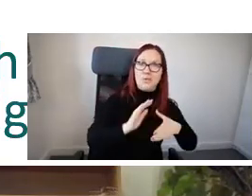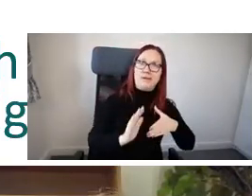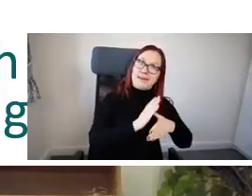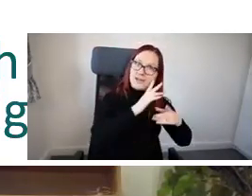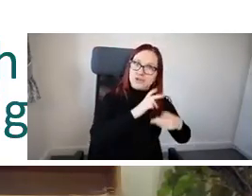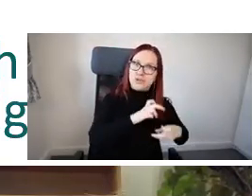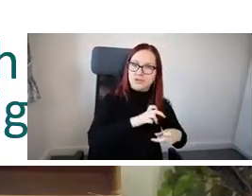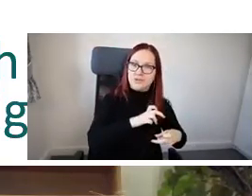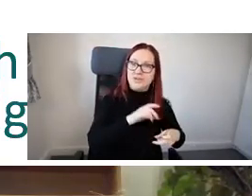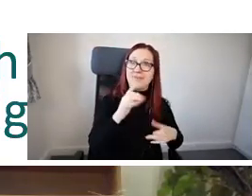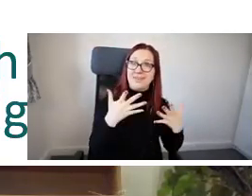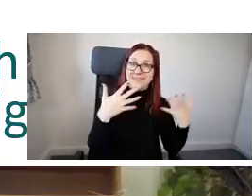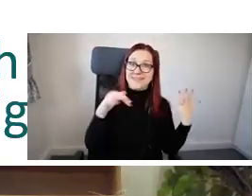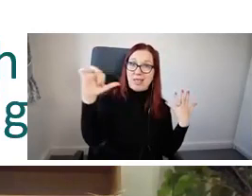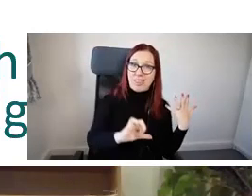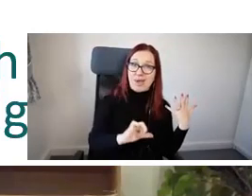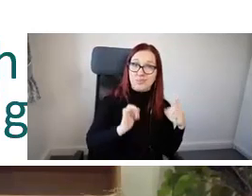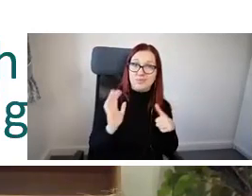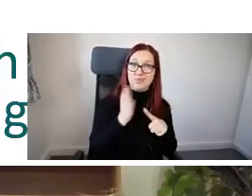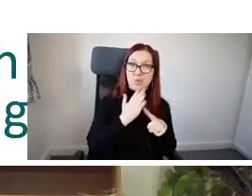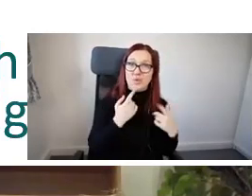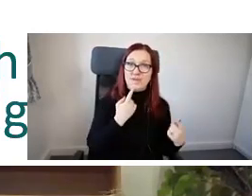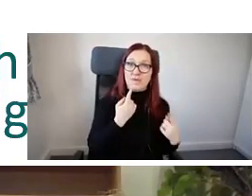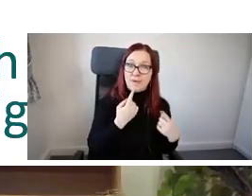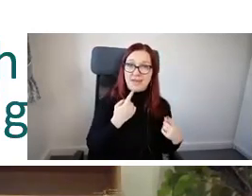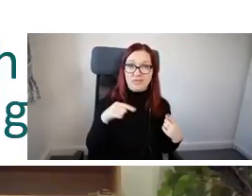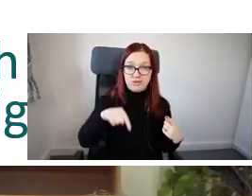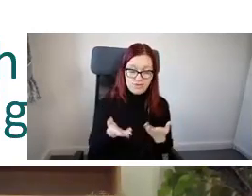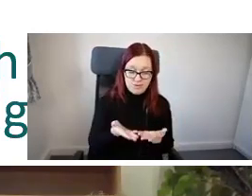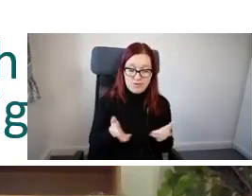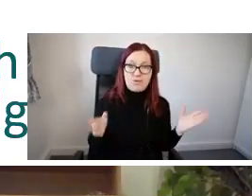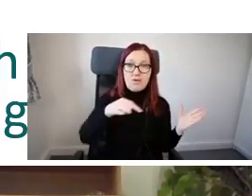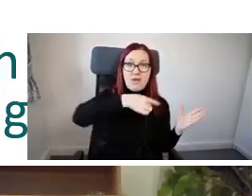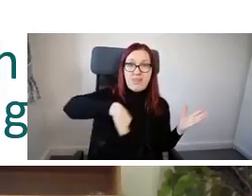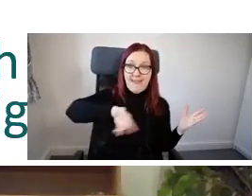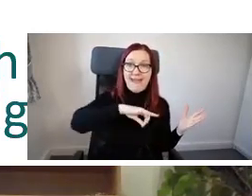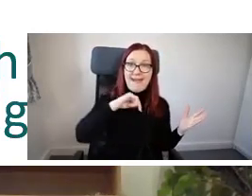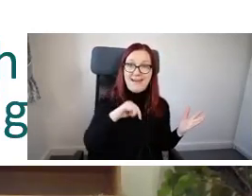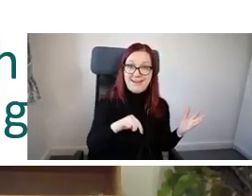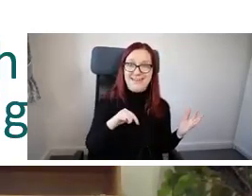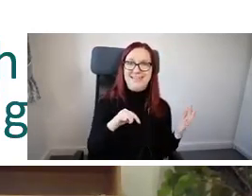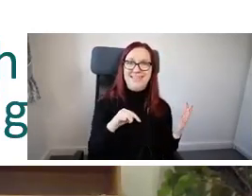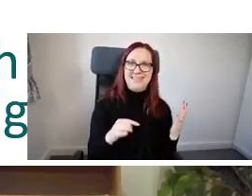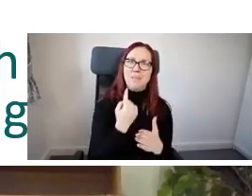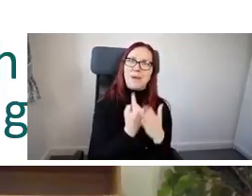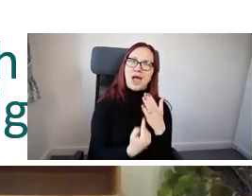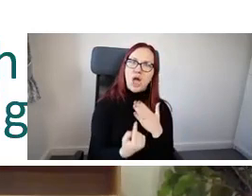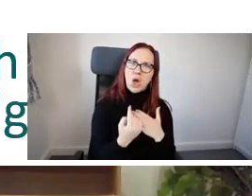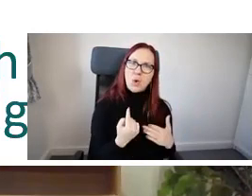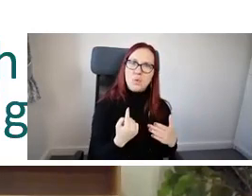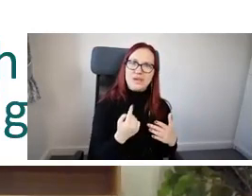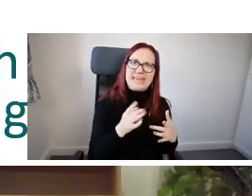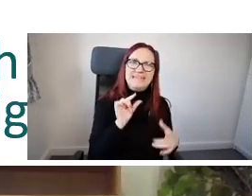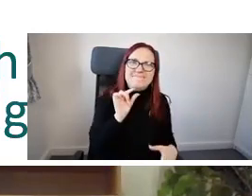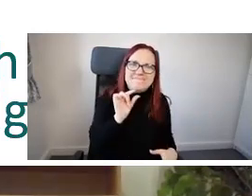those 10,000 sources of information, and there was a load there, but they only partially spoke to our